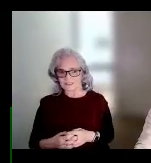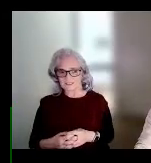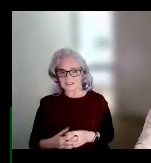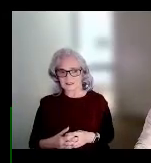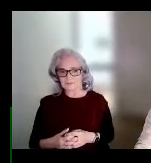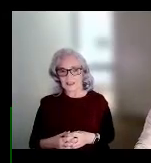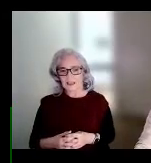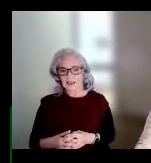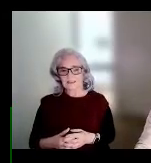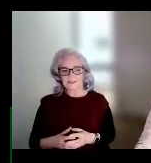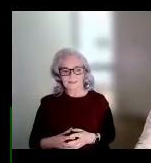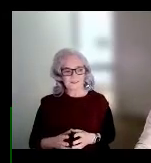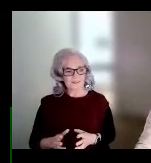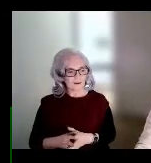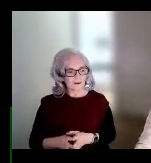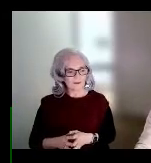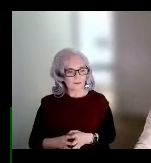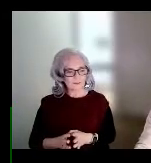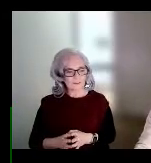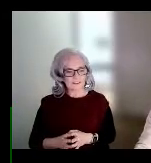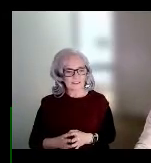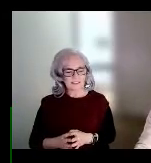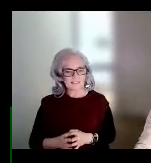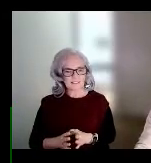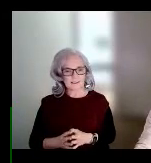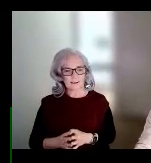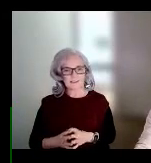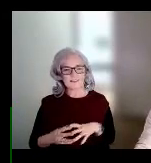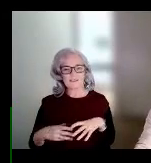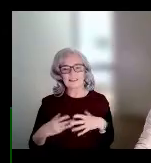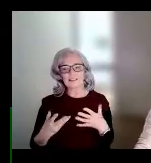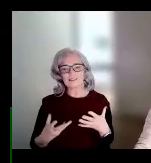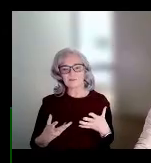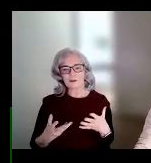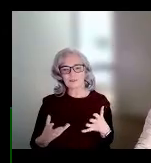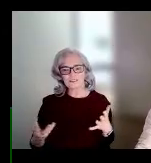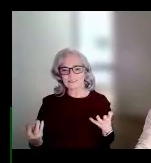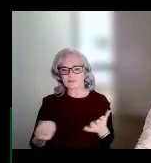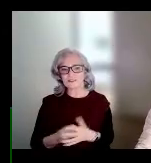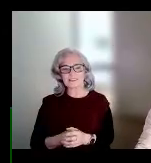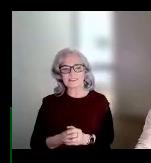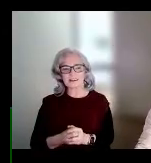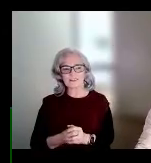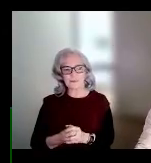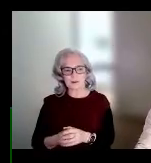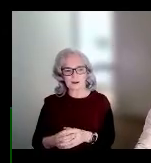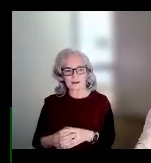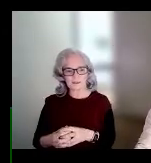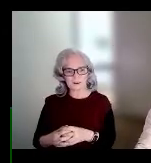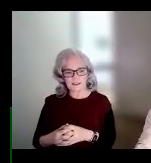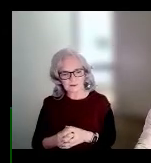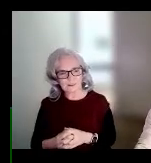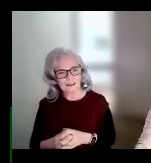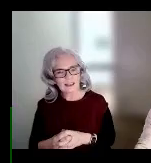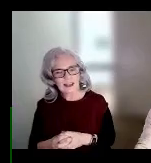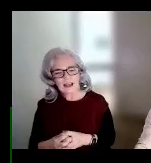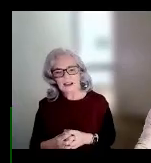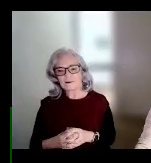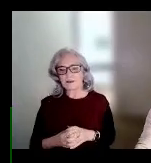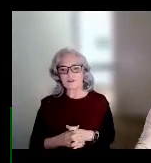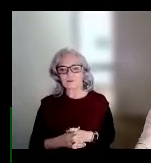end of this year. So just going on to the next slide. So another project, this one's conducted by Marnie